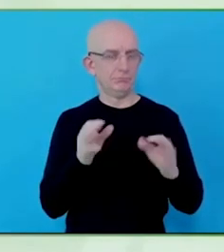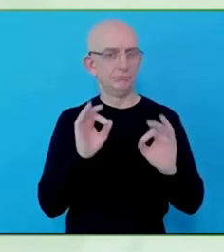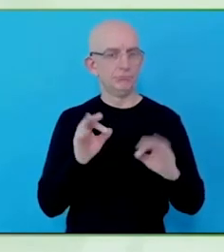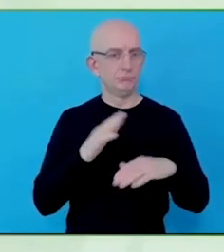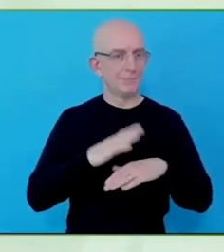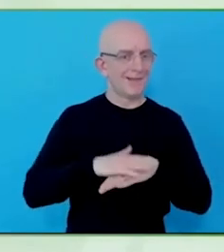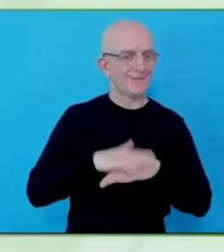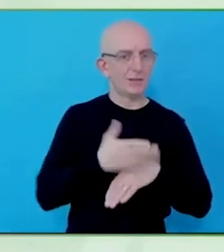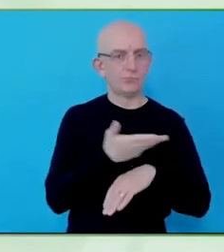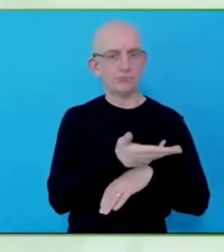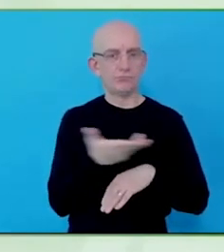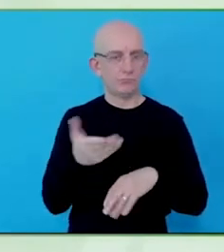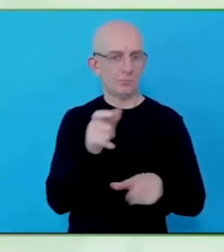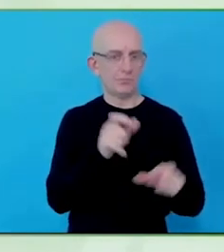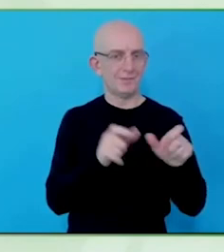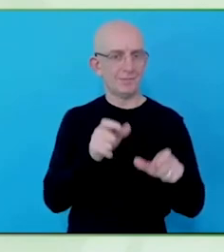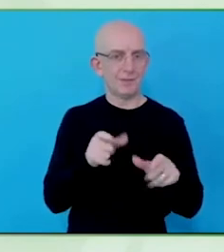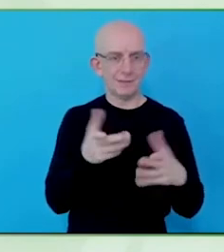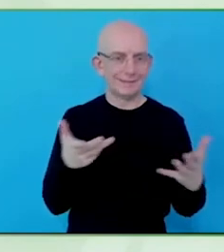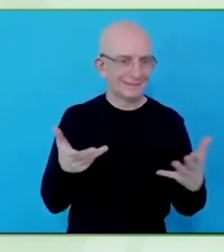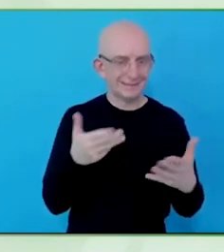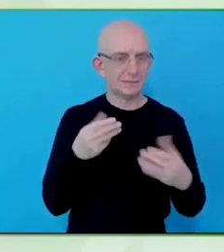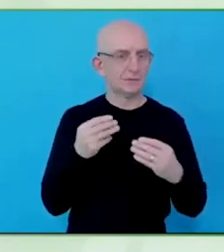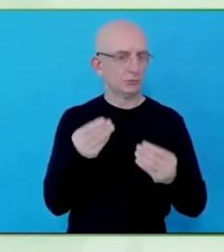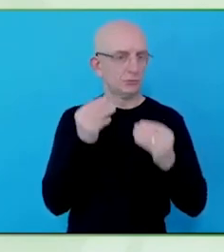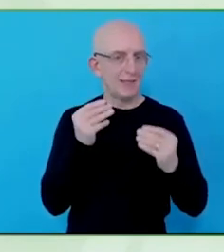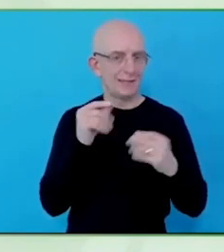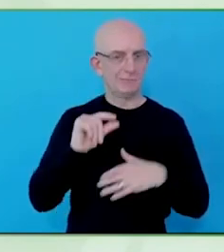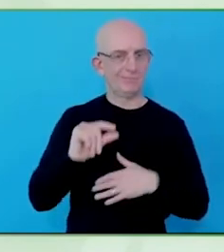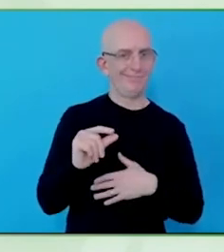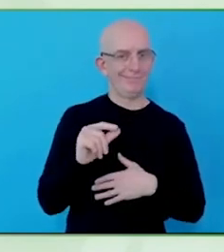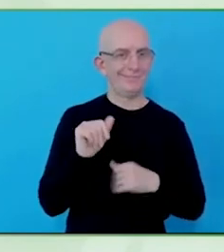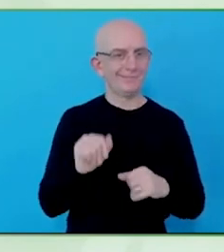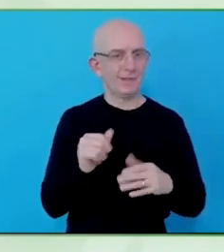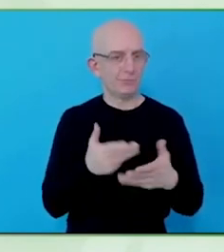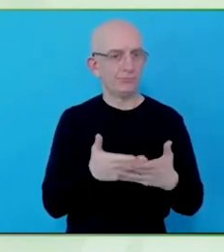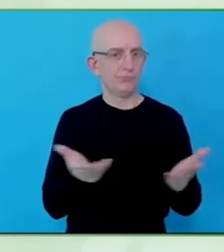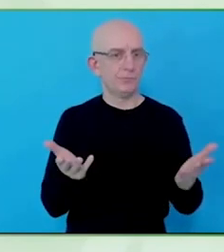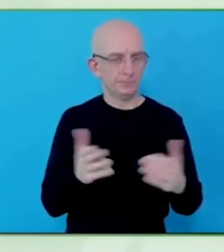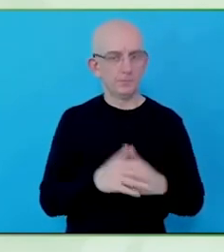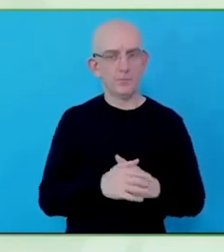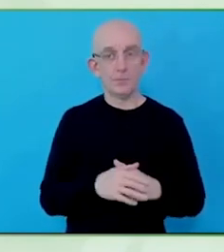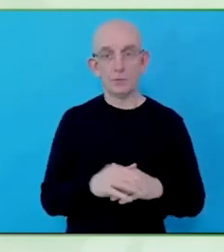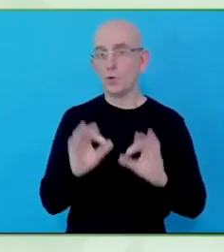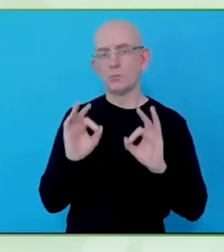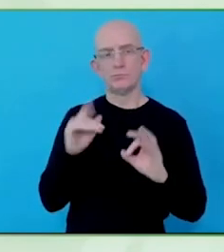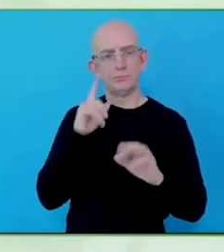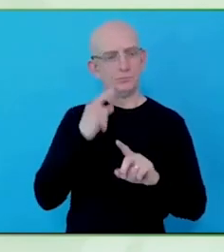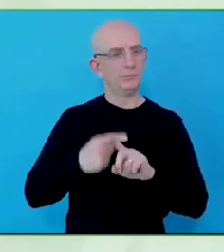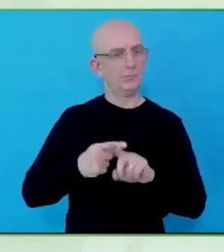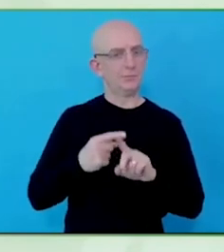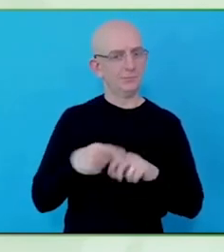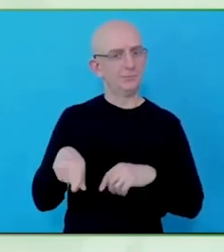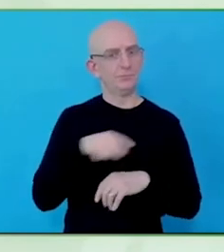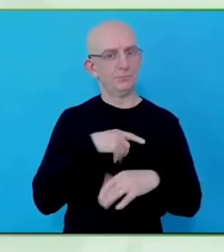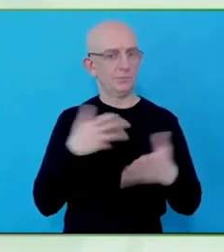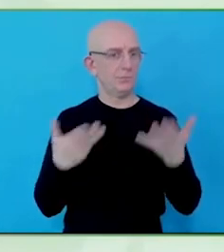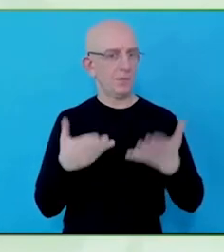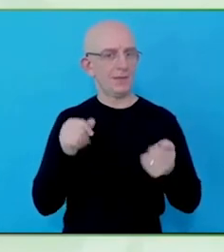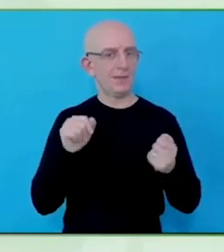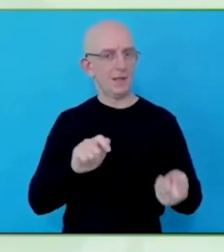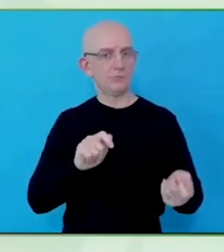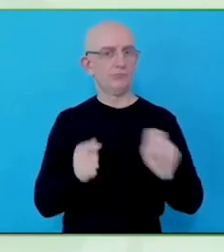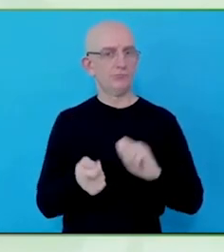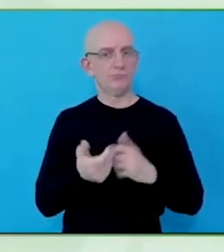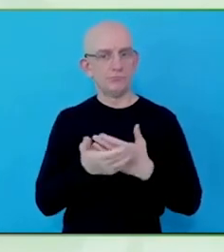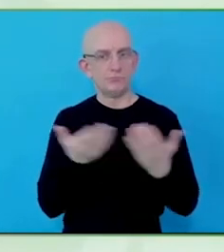accessible and barrier-free is absolutely fantastic to have. So what's the first step? Where shall I start?